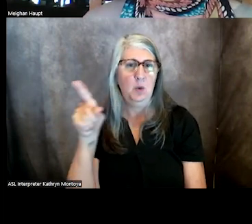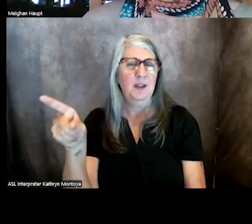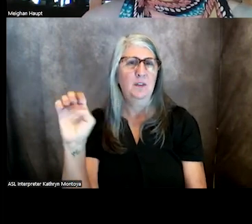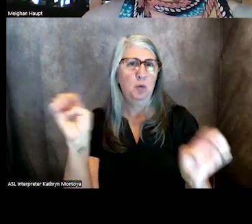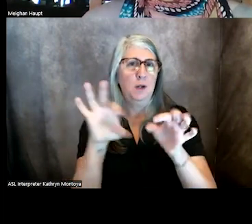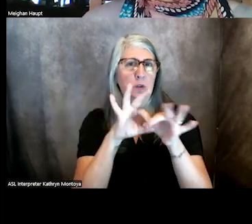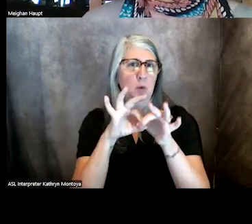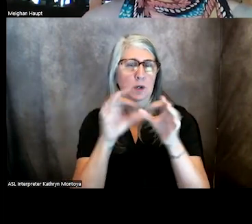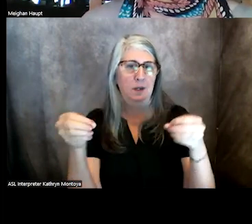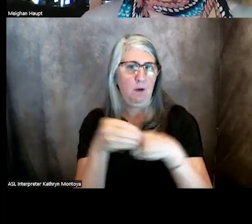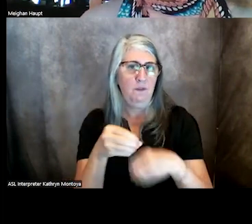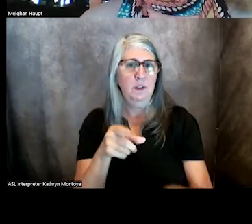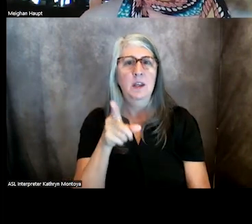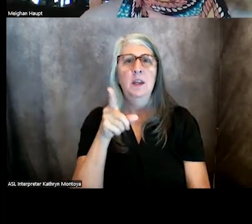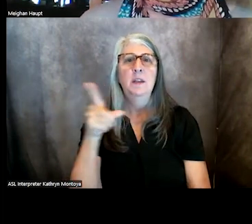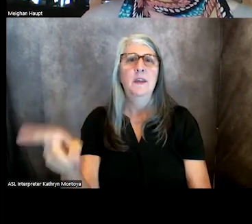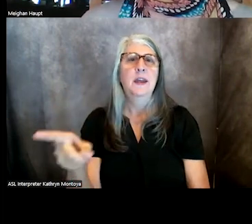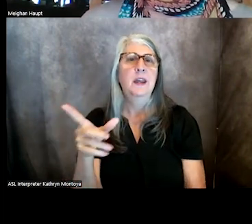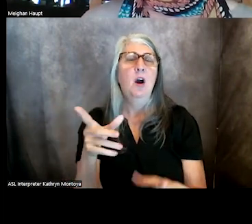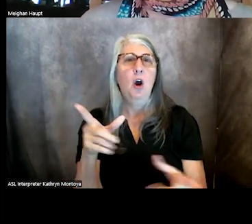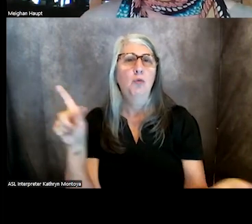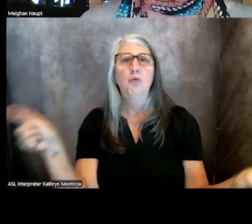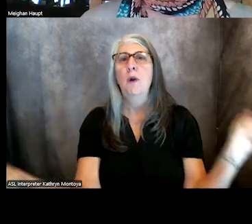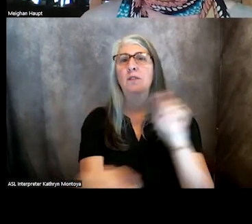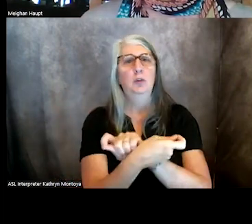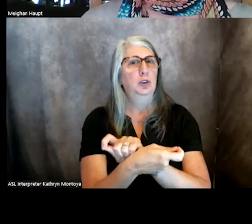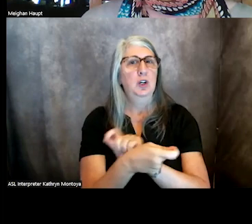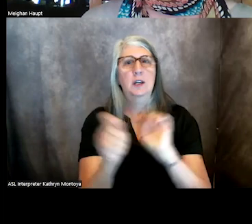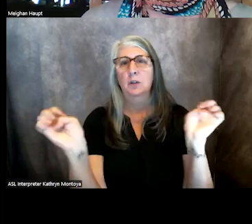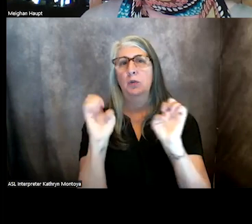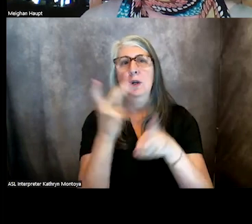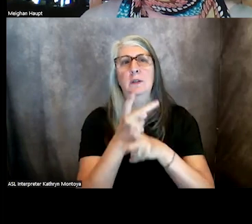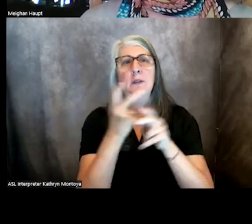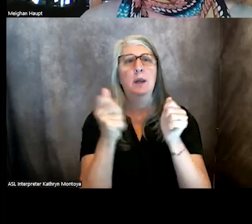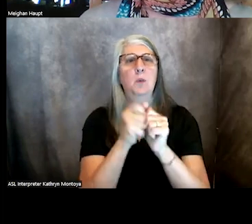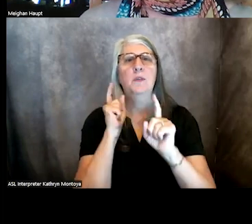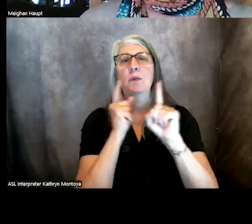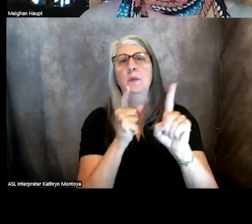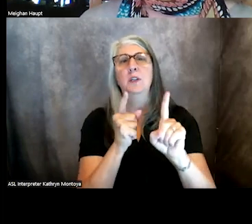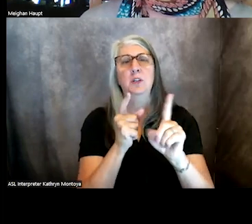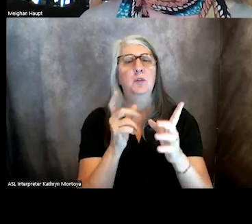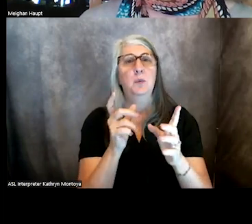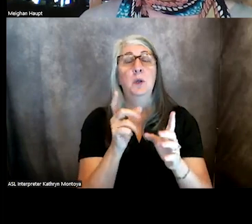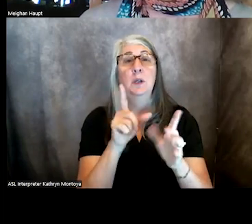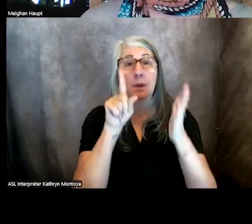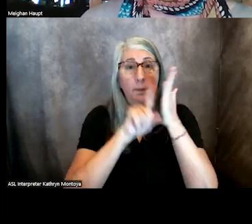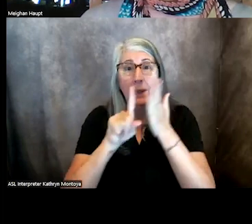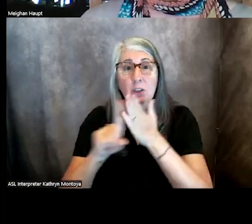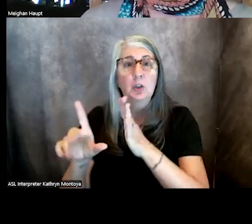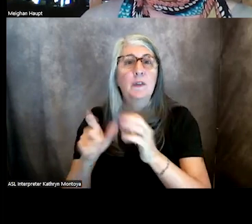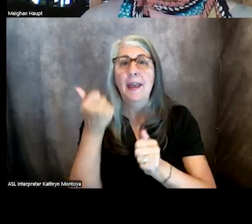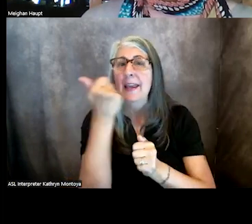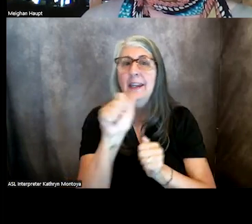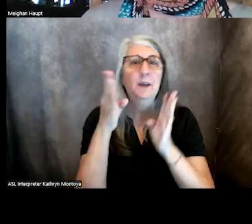is revolutionizing crisis care with its mission to ensure anyone, anywhere can access